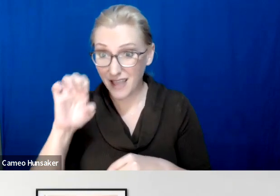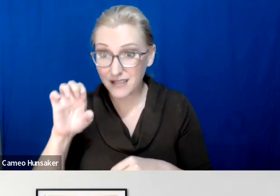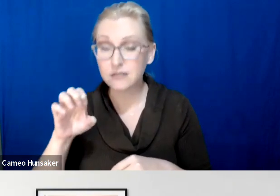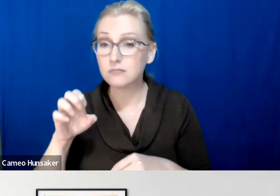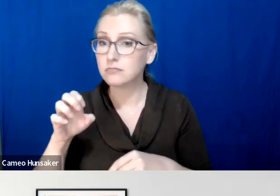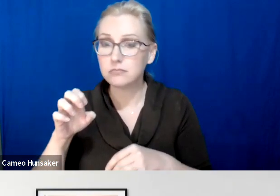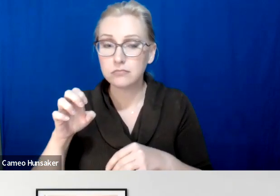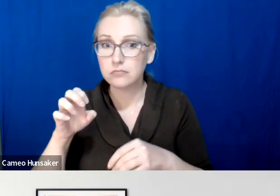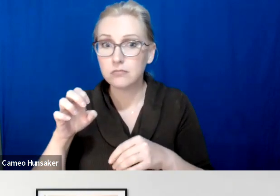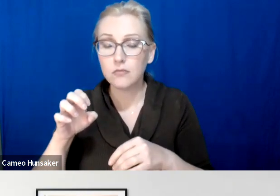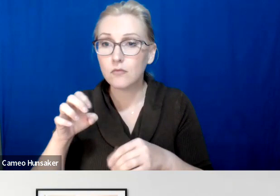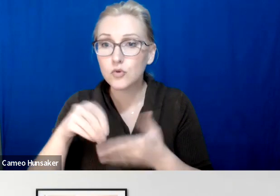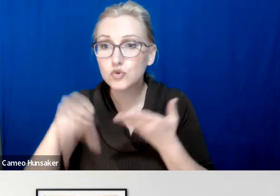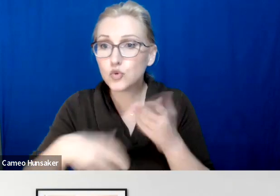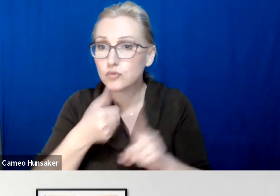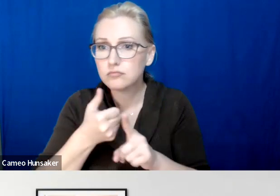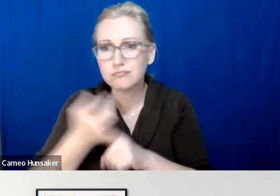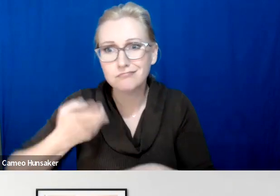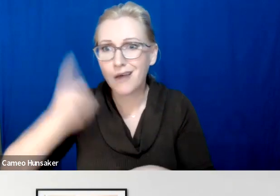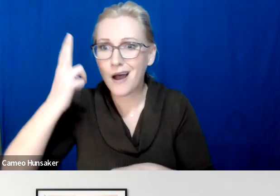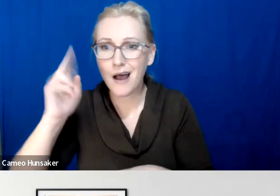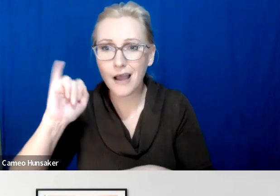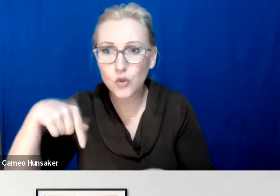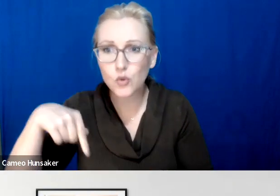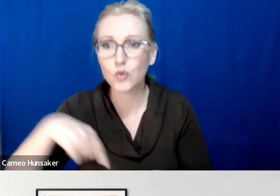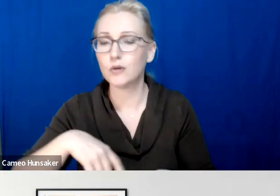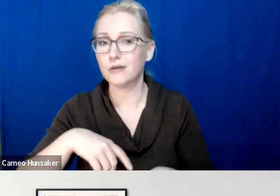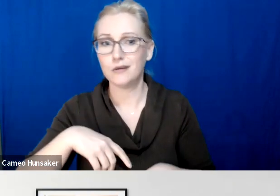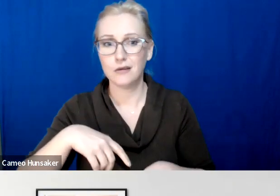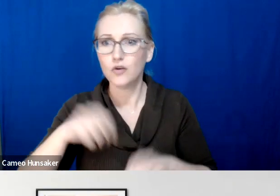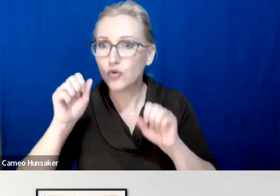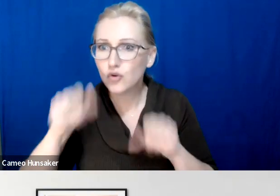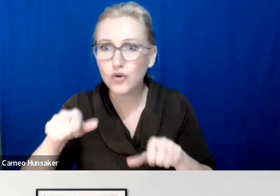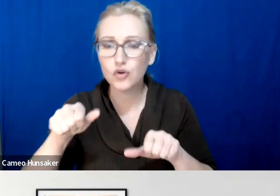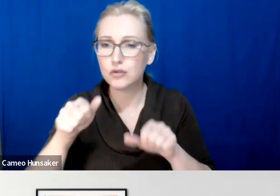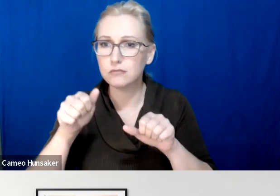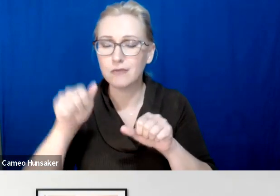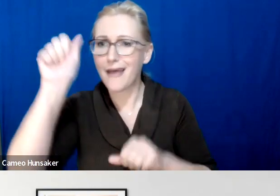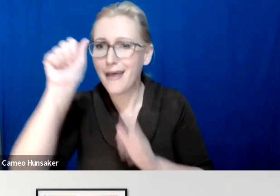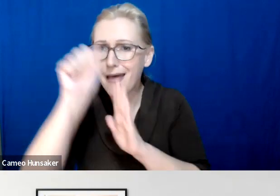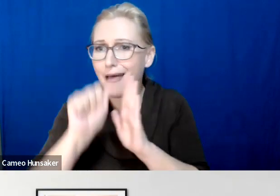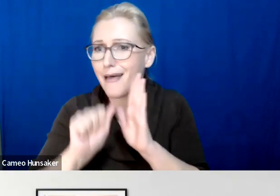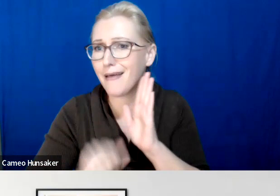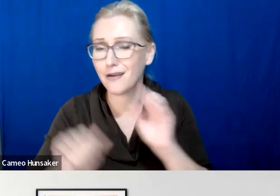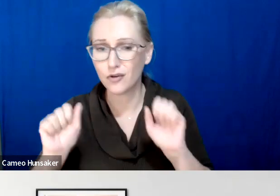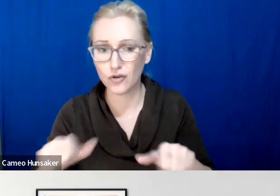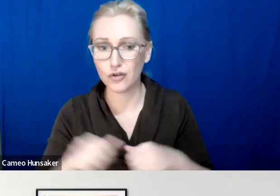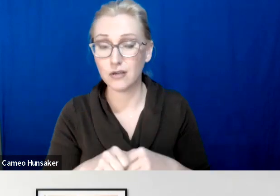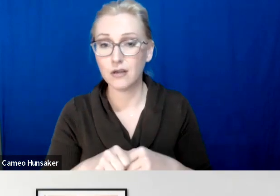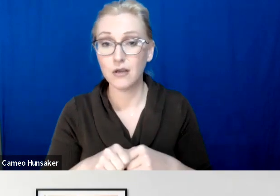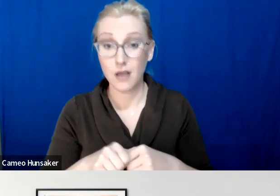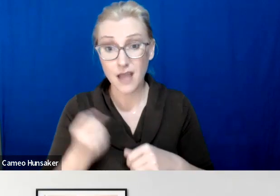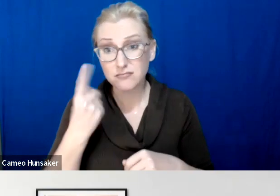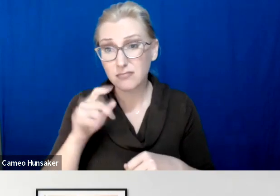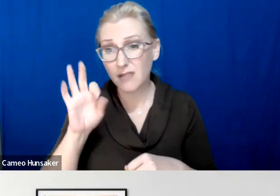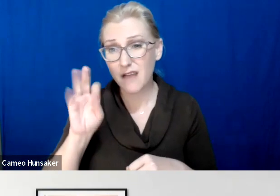with an ASL interpreter, but they weren't. They were providing her just with that FM system. And with the FM system, she did okay,